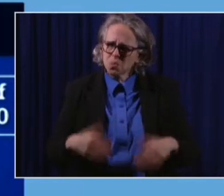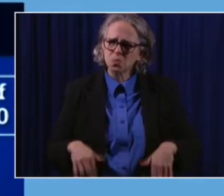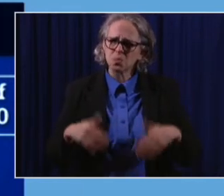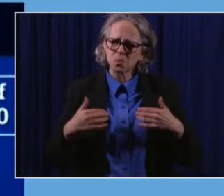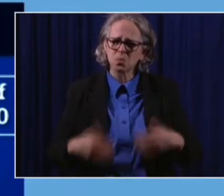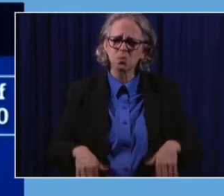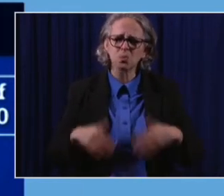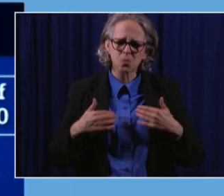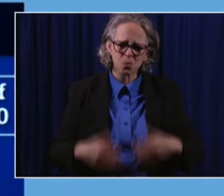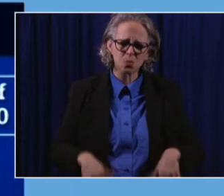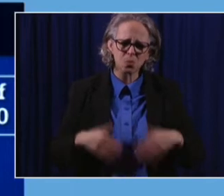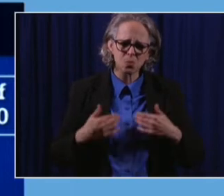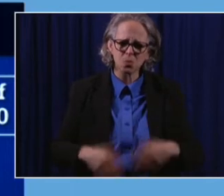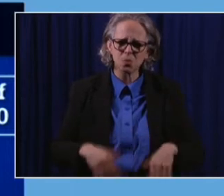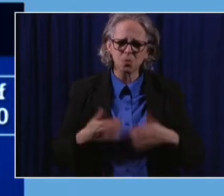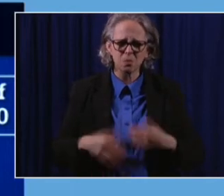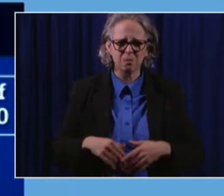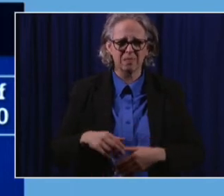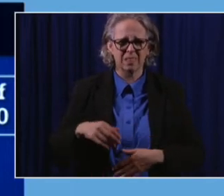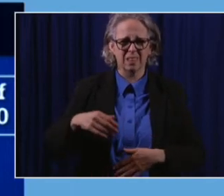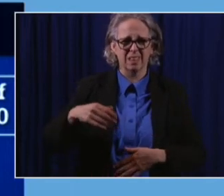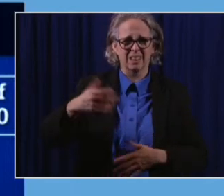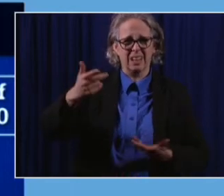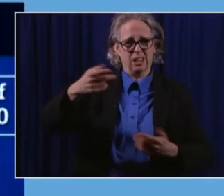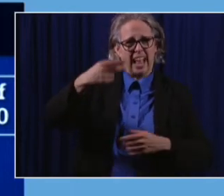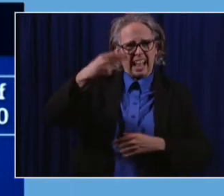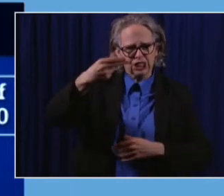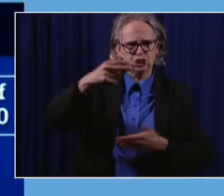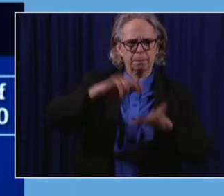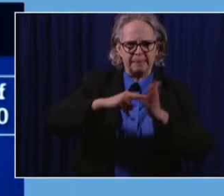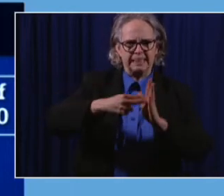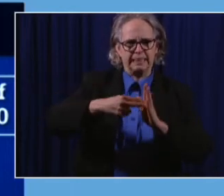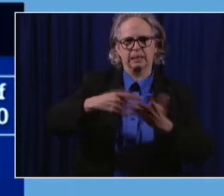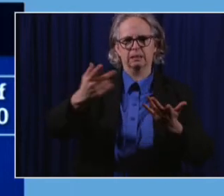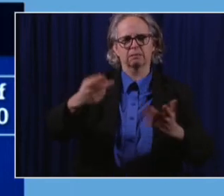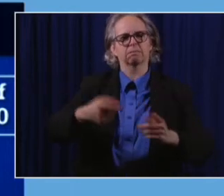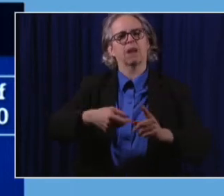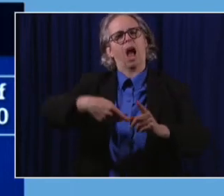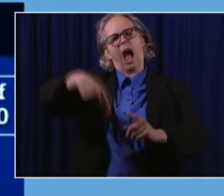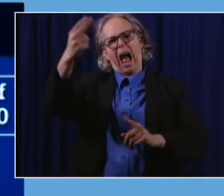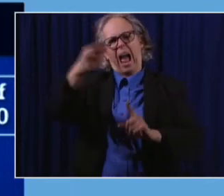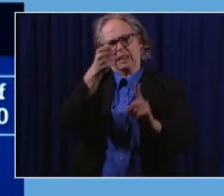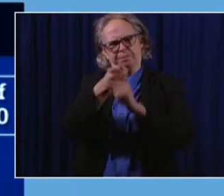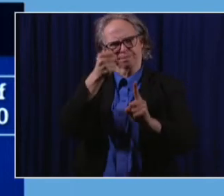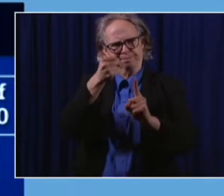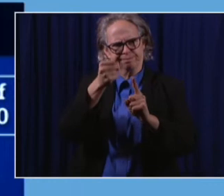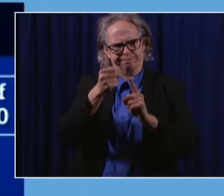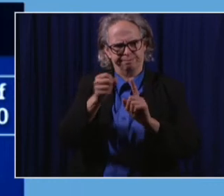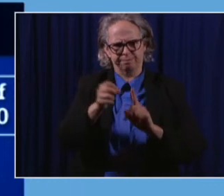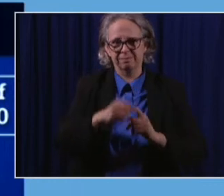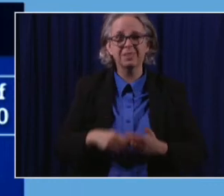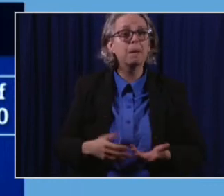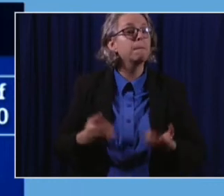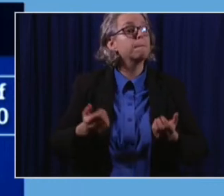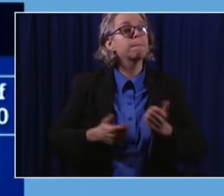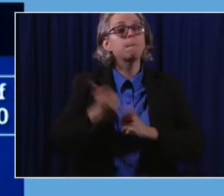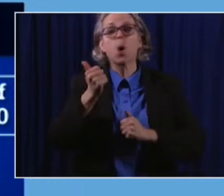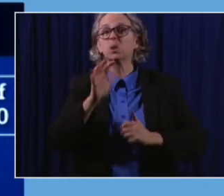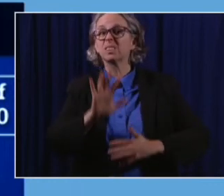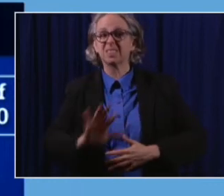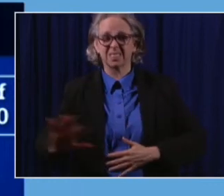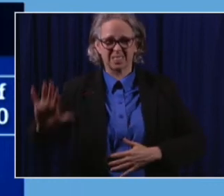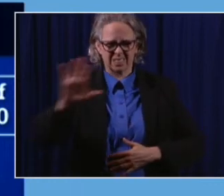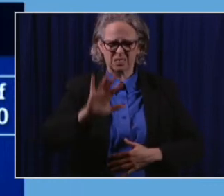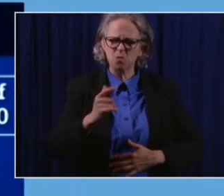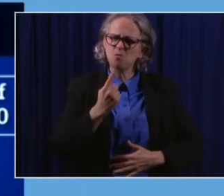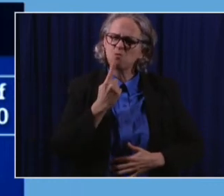the H simply means high incidence. So we're seeing a good part of the state in red. We're seeing very little